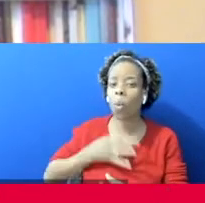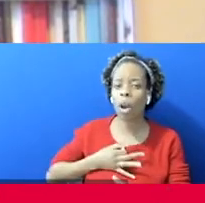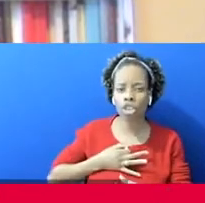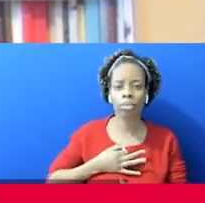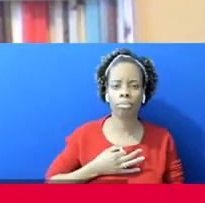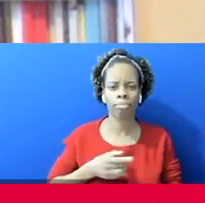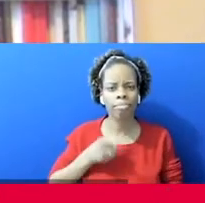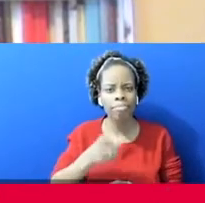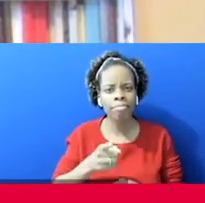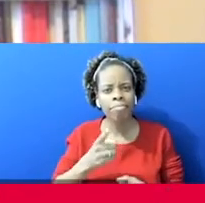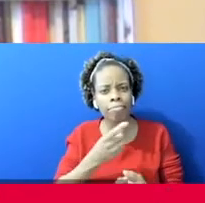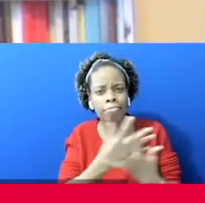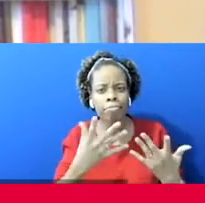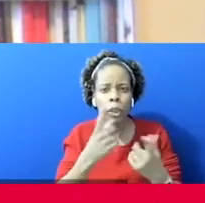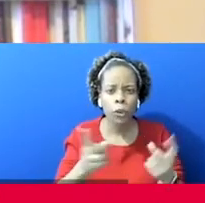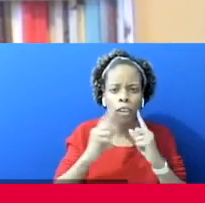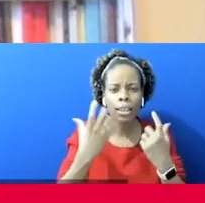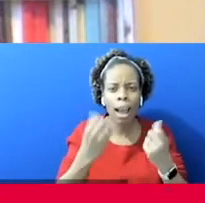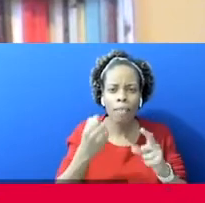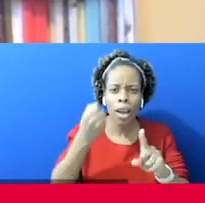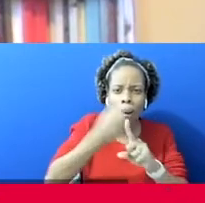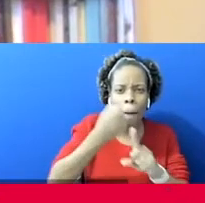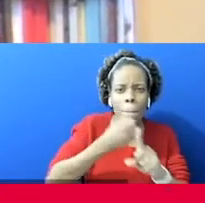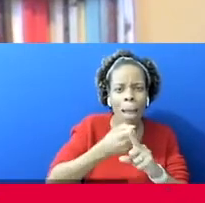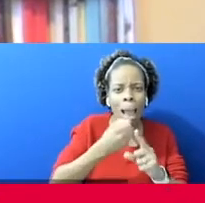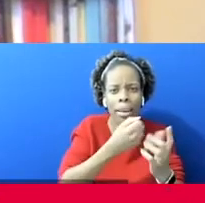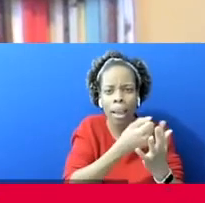most successful and most challenging?